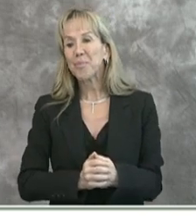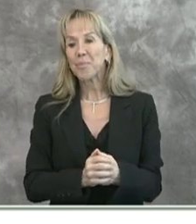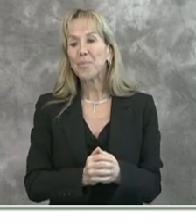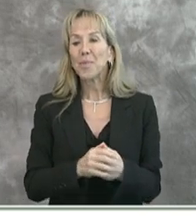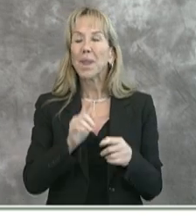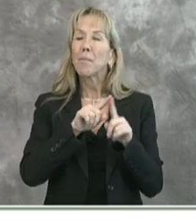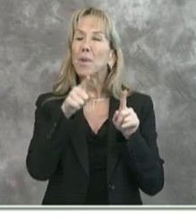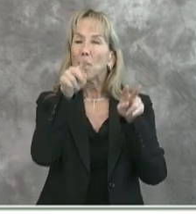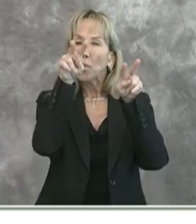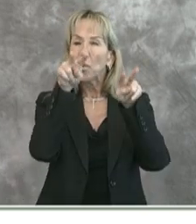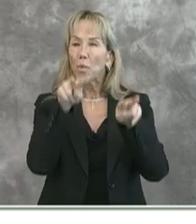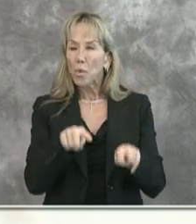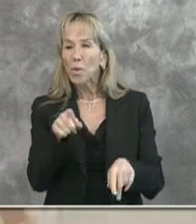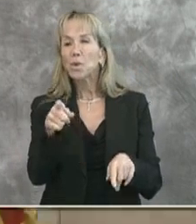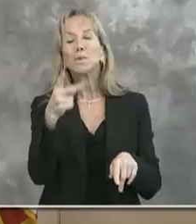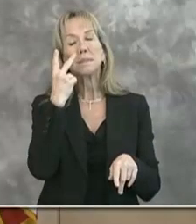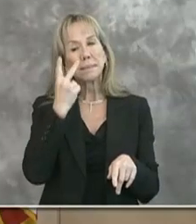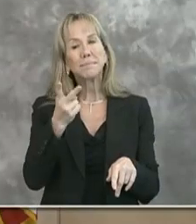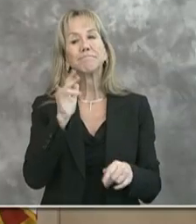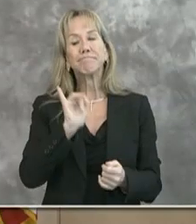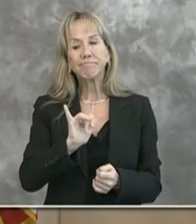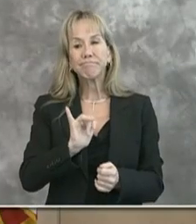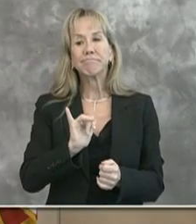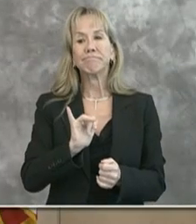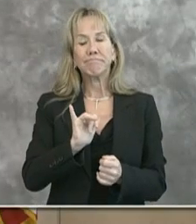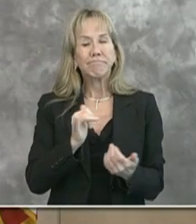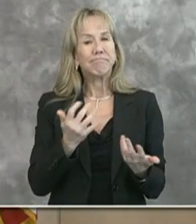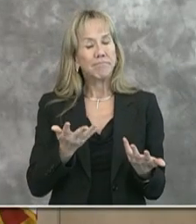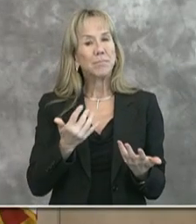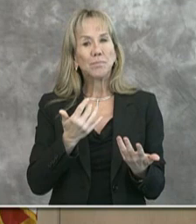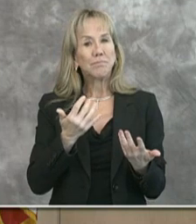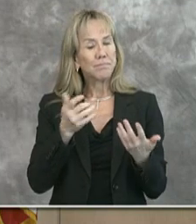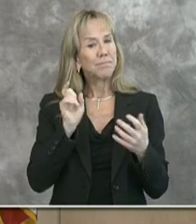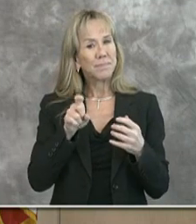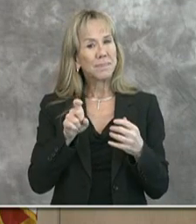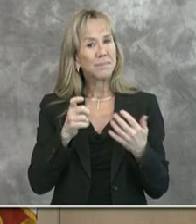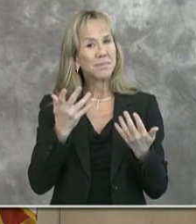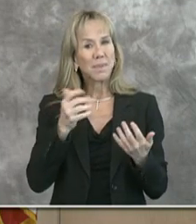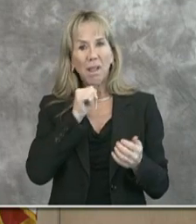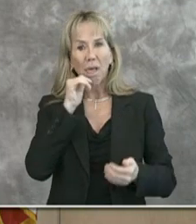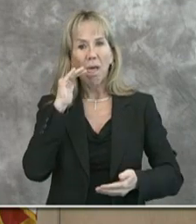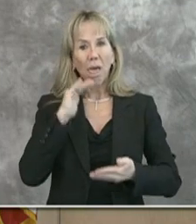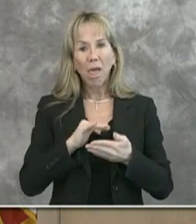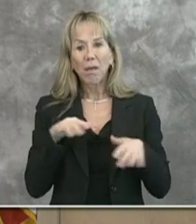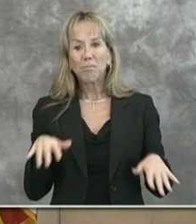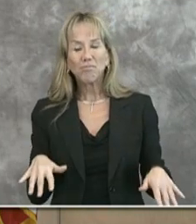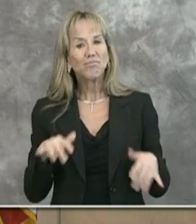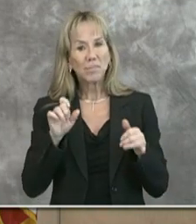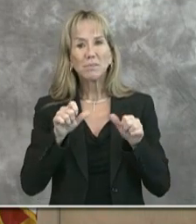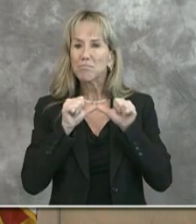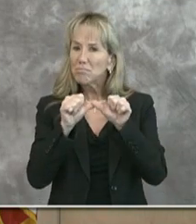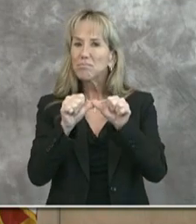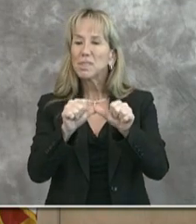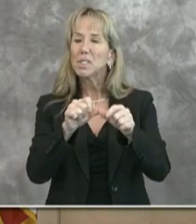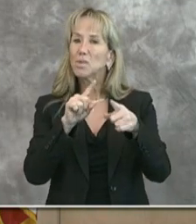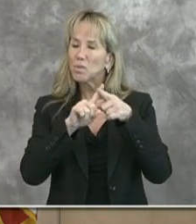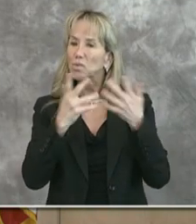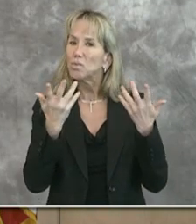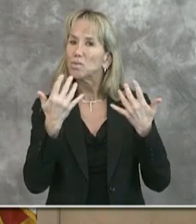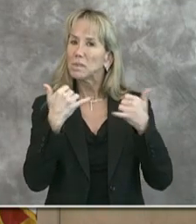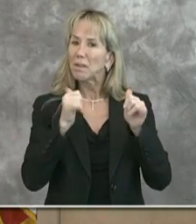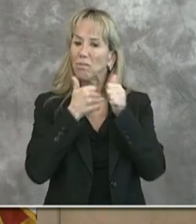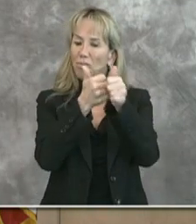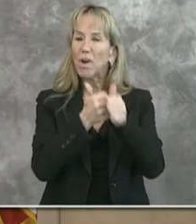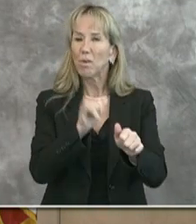a reminder to us that we have to continue to work, and we have to continue to hold ourselves